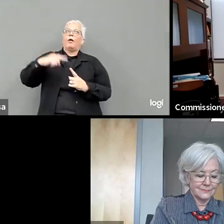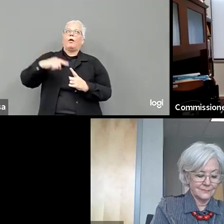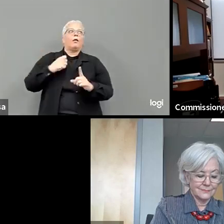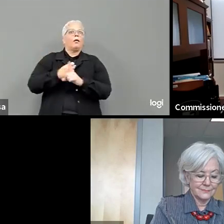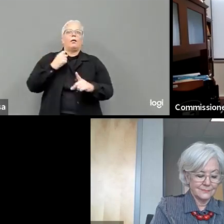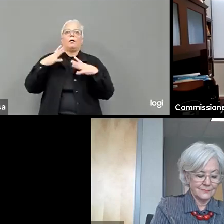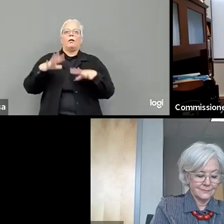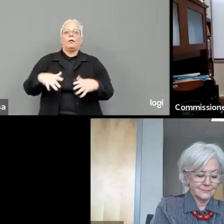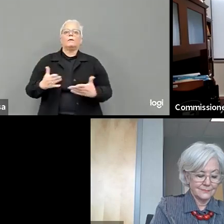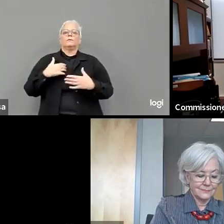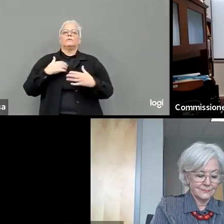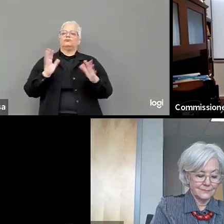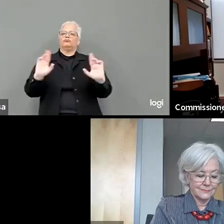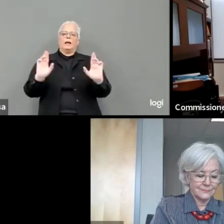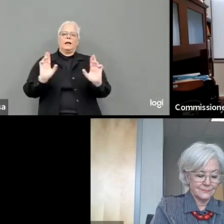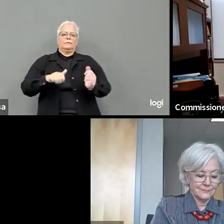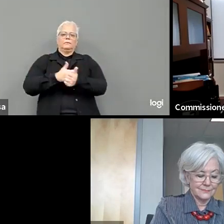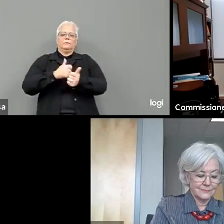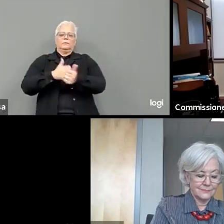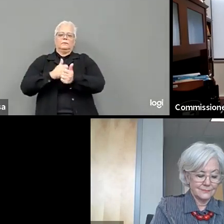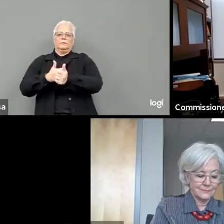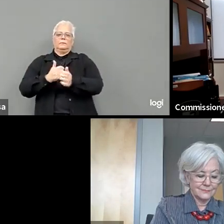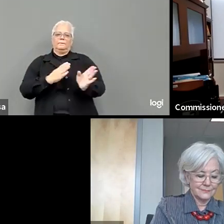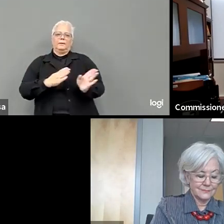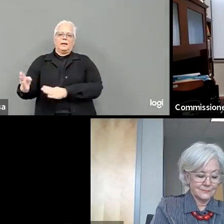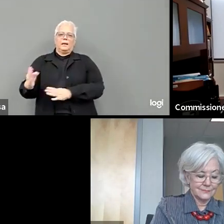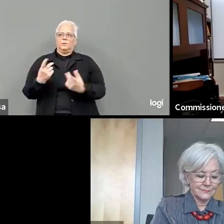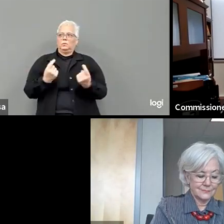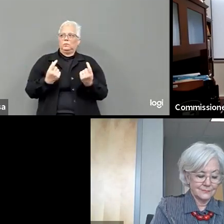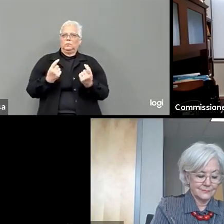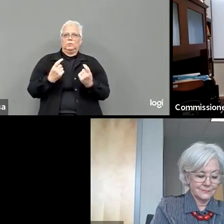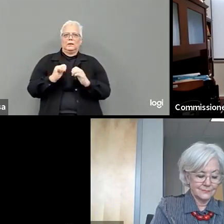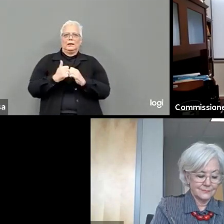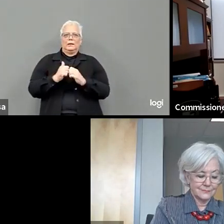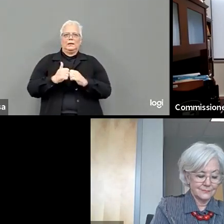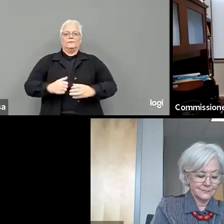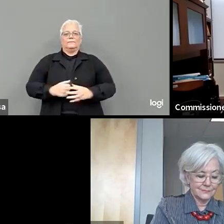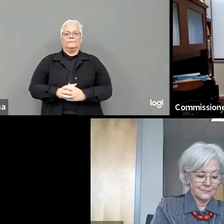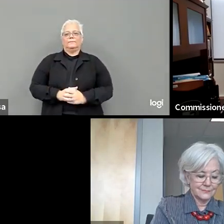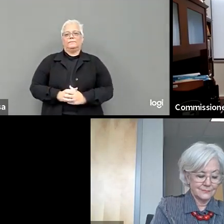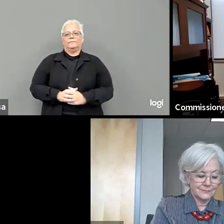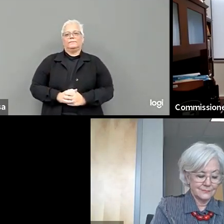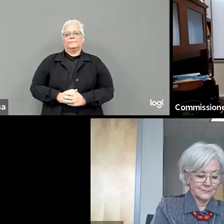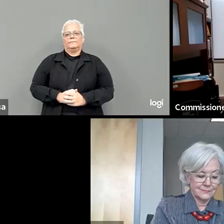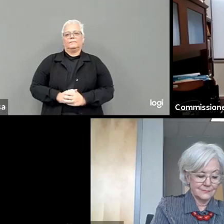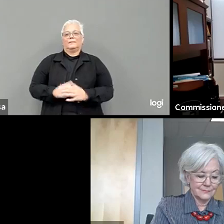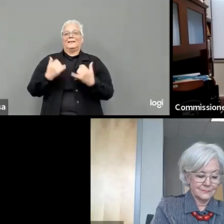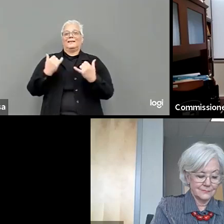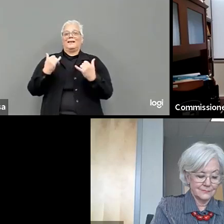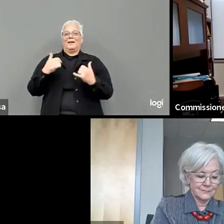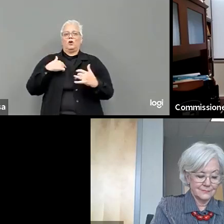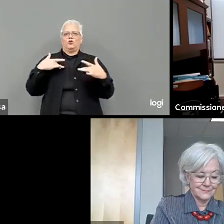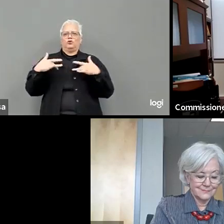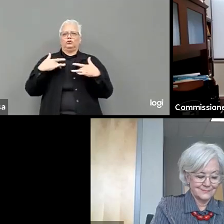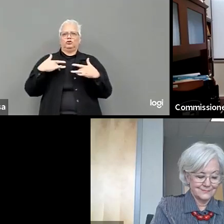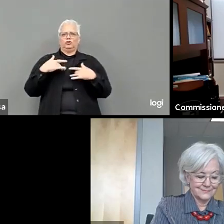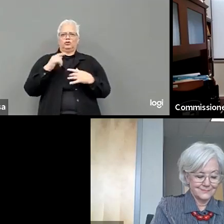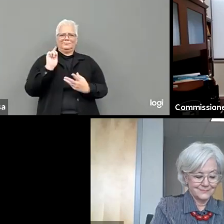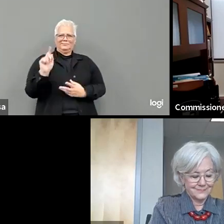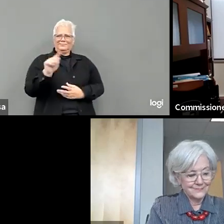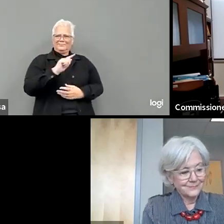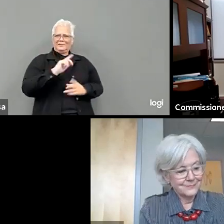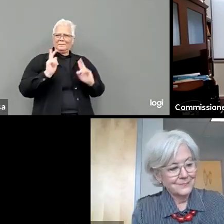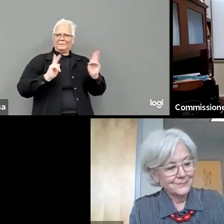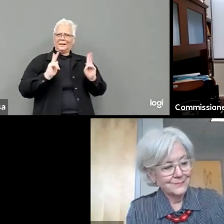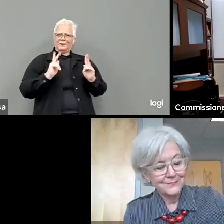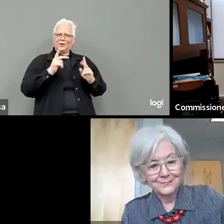be sensitive to all of our clients and patients who are coming to our pods. We want to have a way to serve them safely